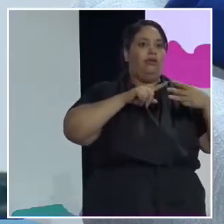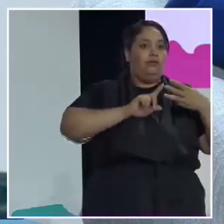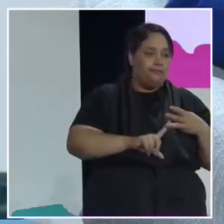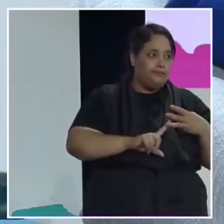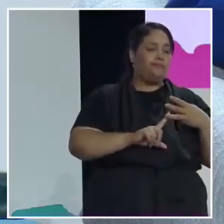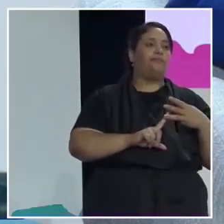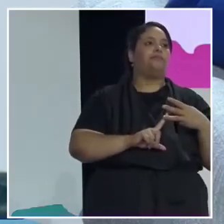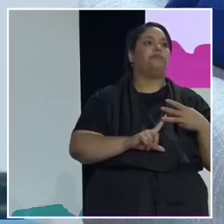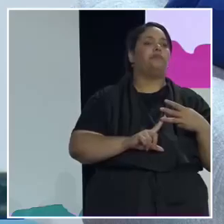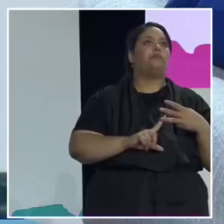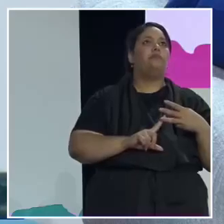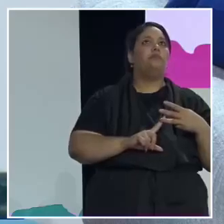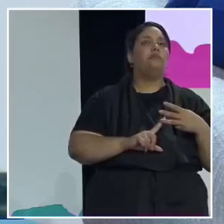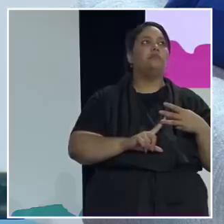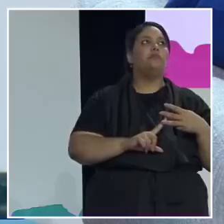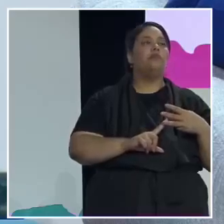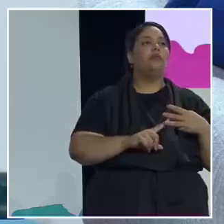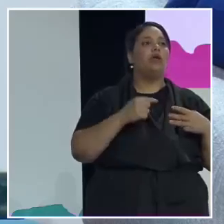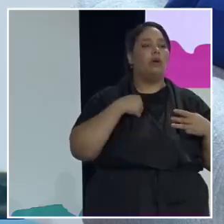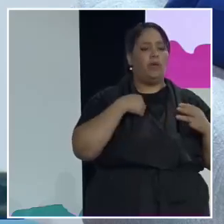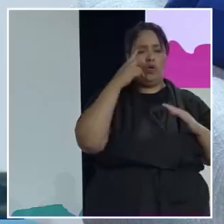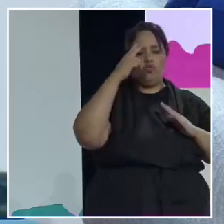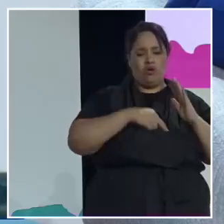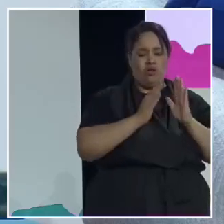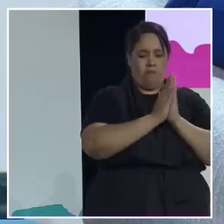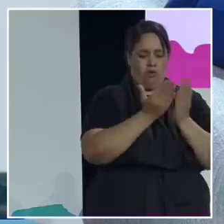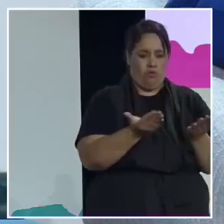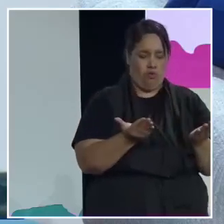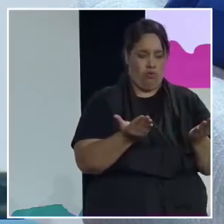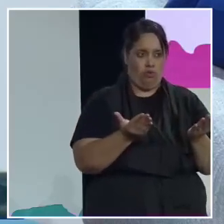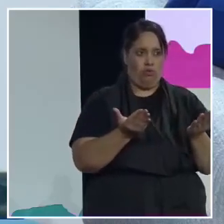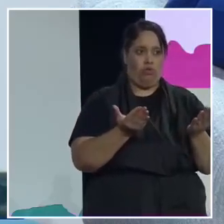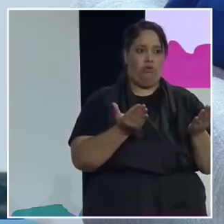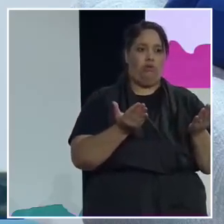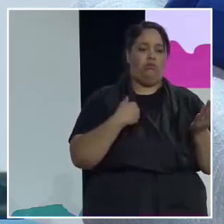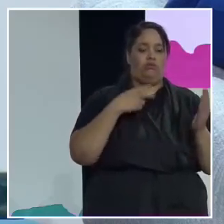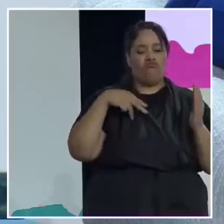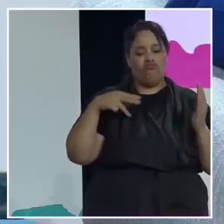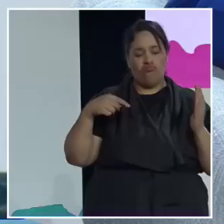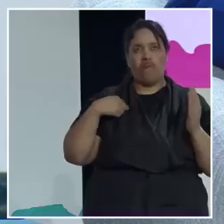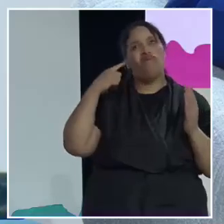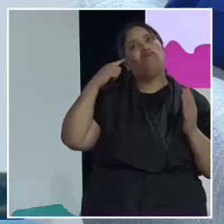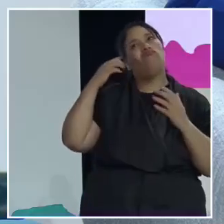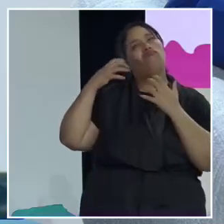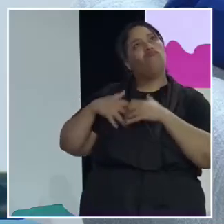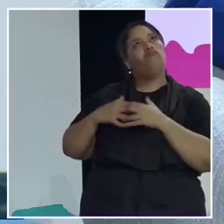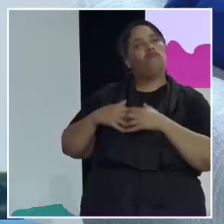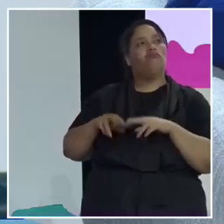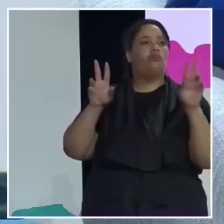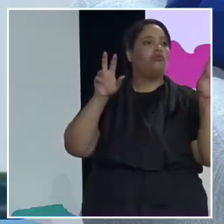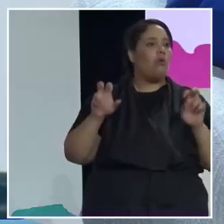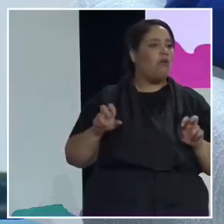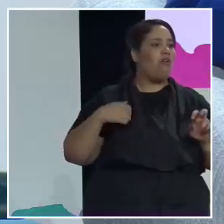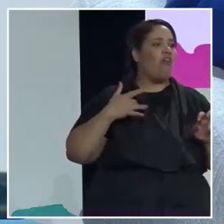number 3, high up on the agenda as I was reading the book and thinking about some of the topics that I think